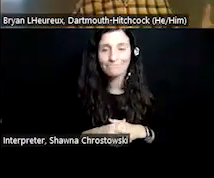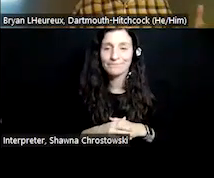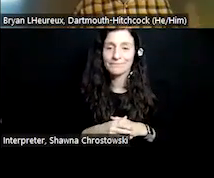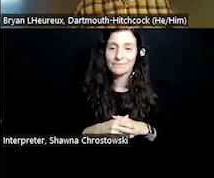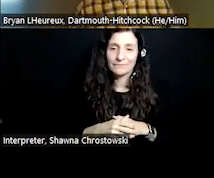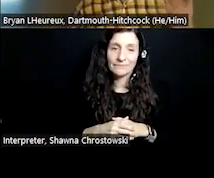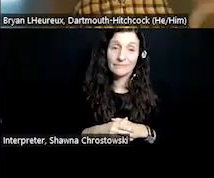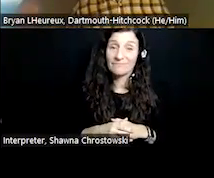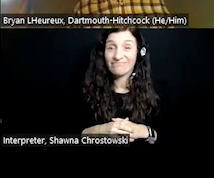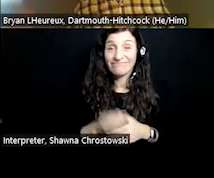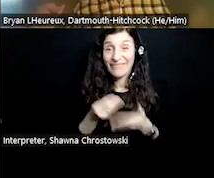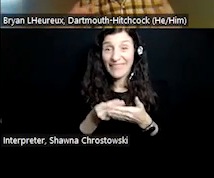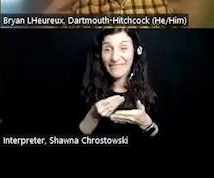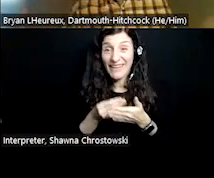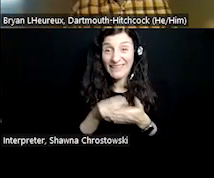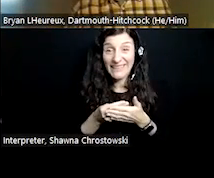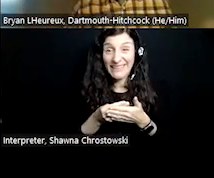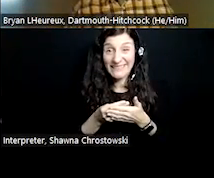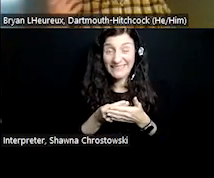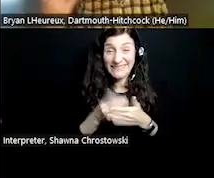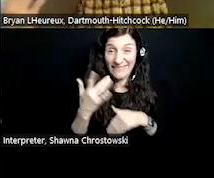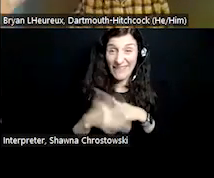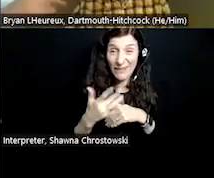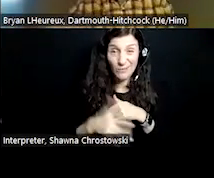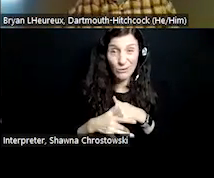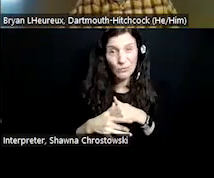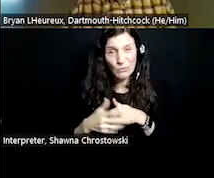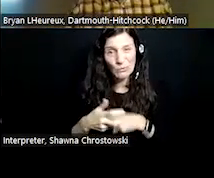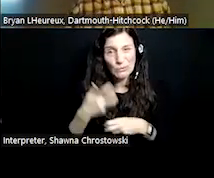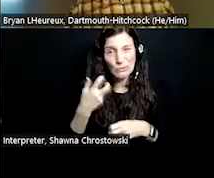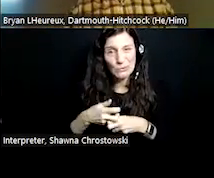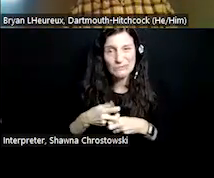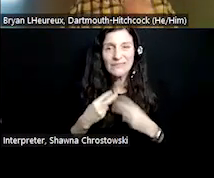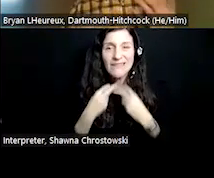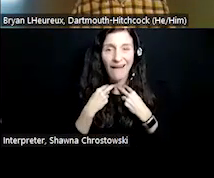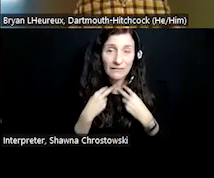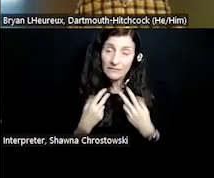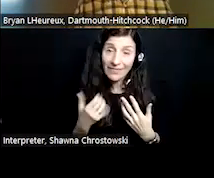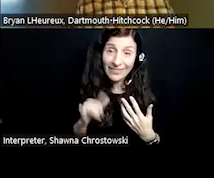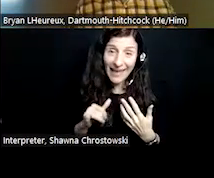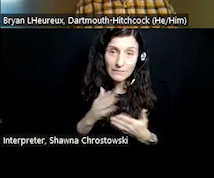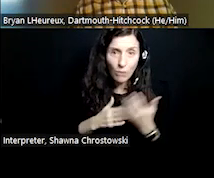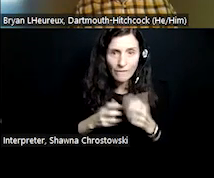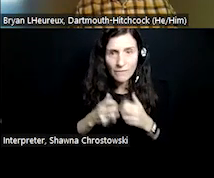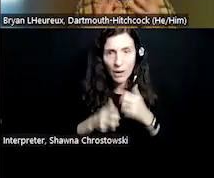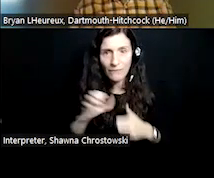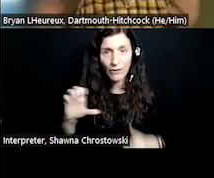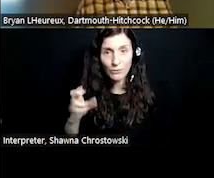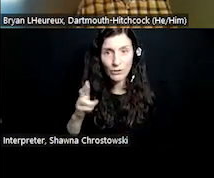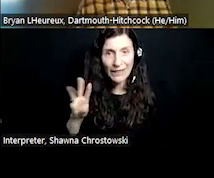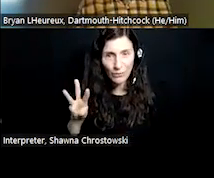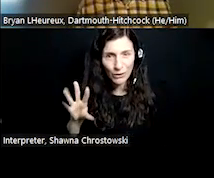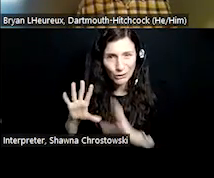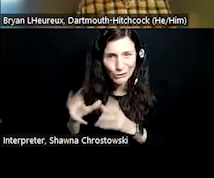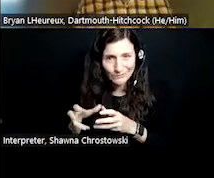those funding streams, that's one of the hardships funding for community health workers. We were very lucky that we were able to